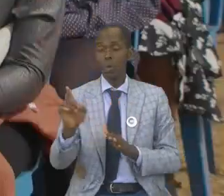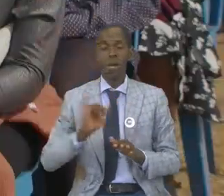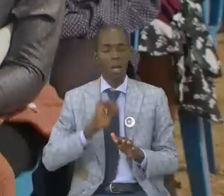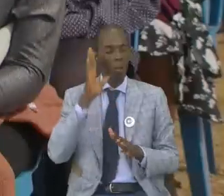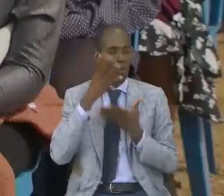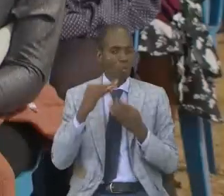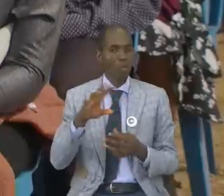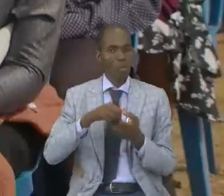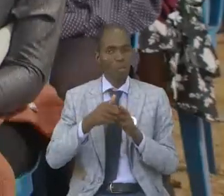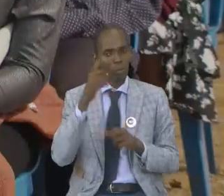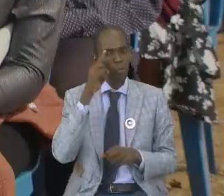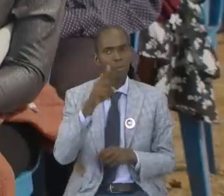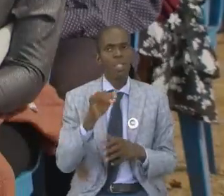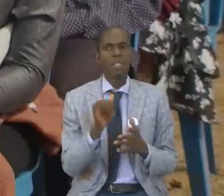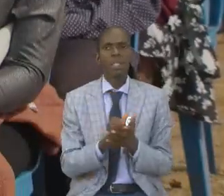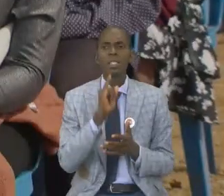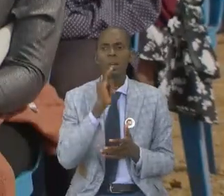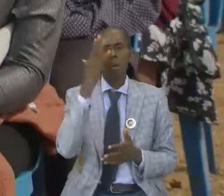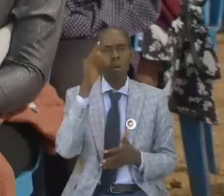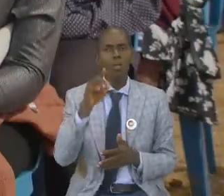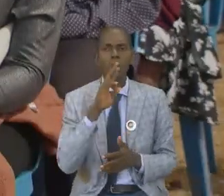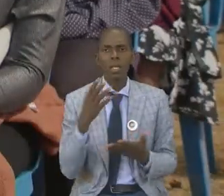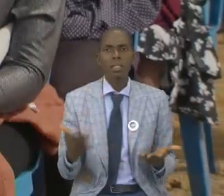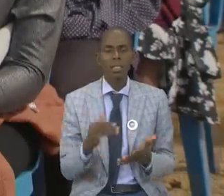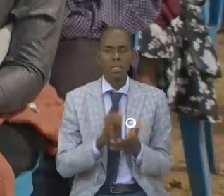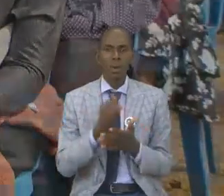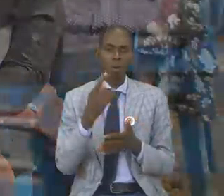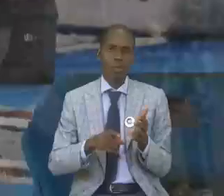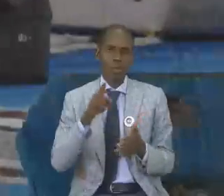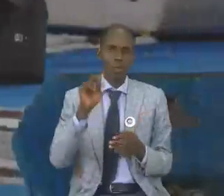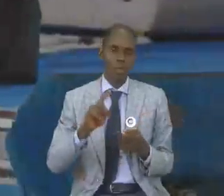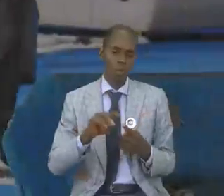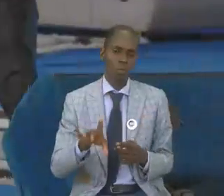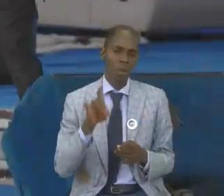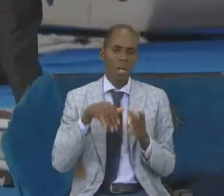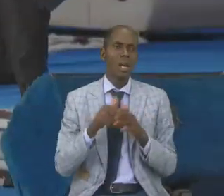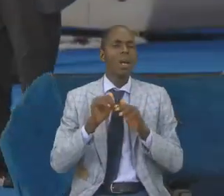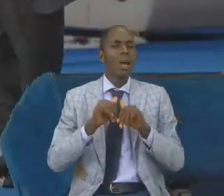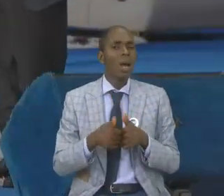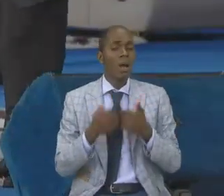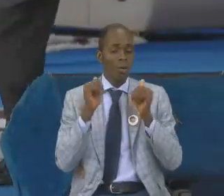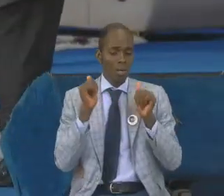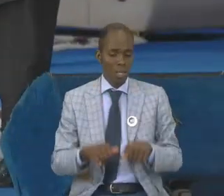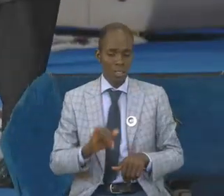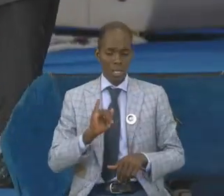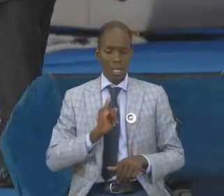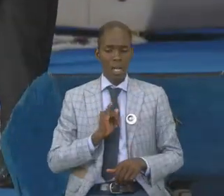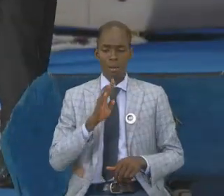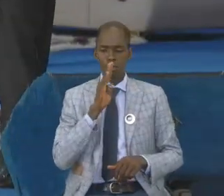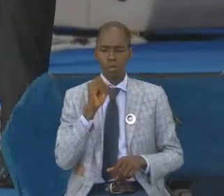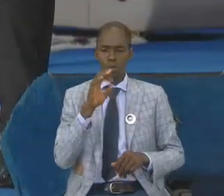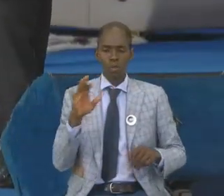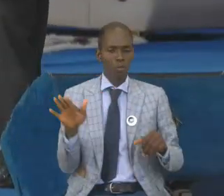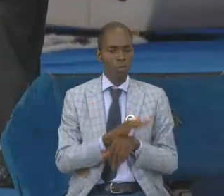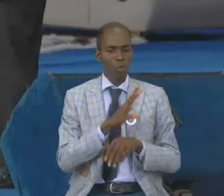for you. That's why we're here. That's what you want to find out in your life. How can I be so confident and trustworthy